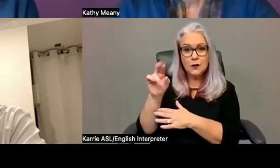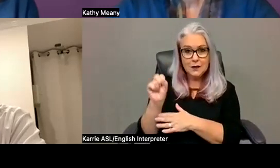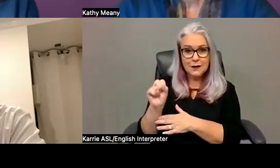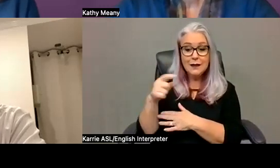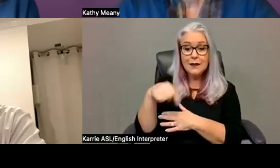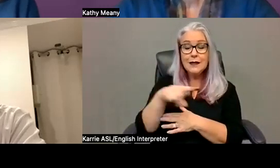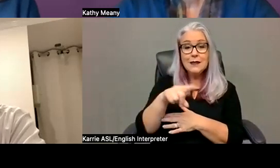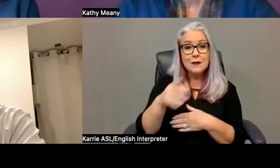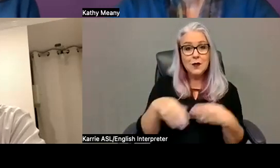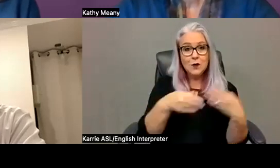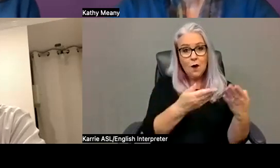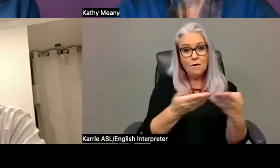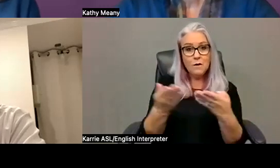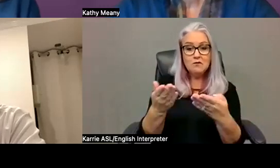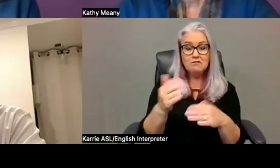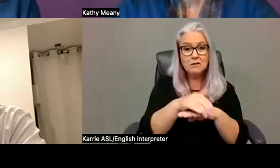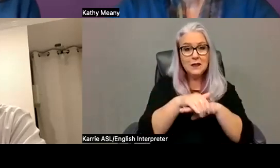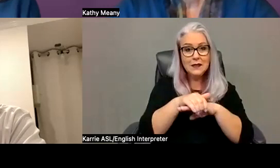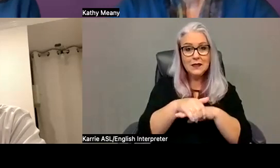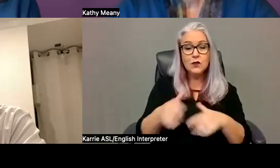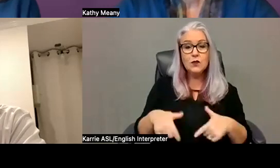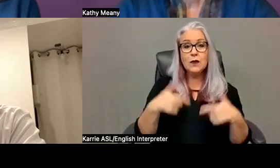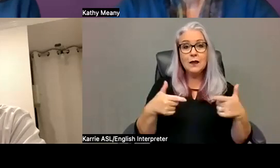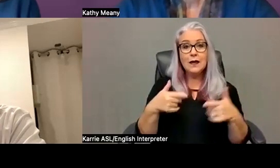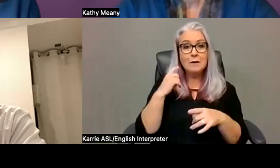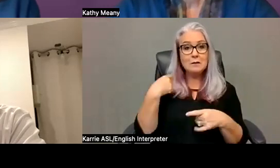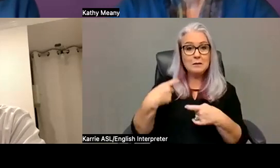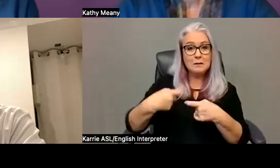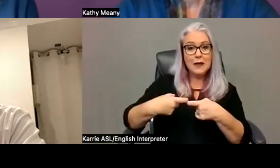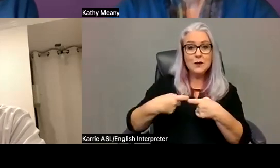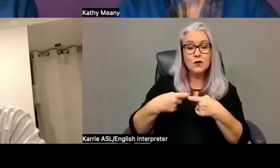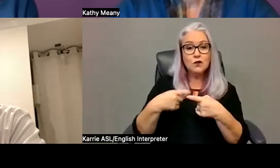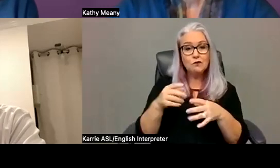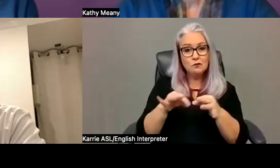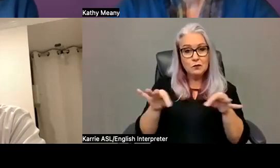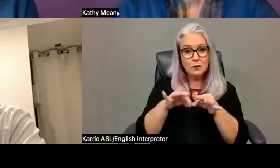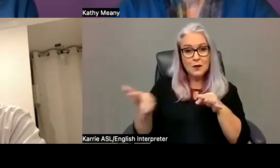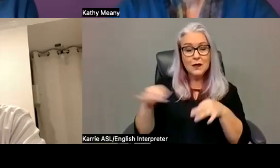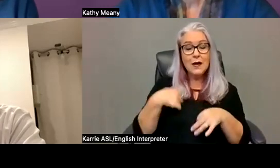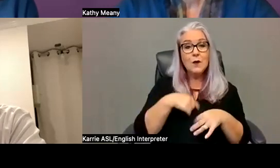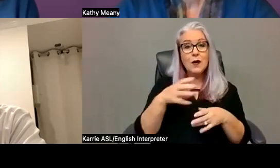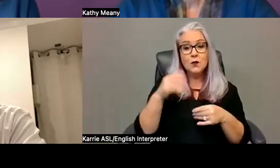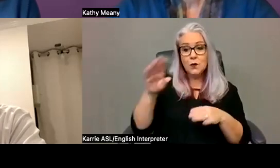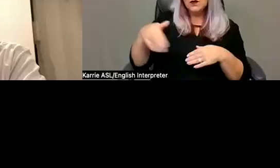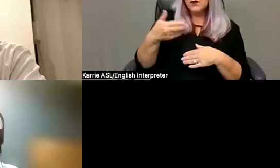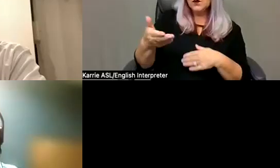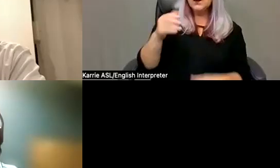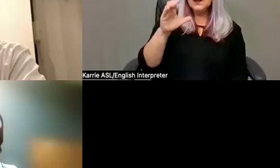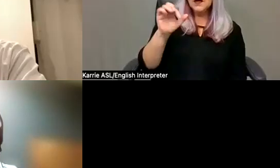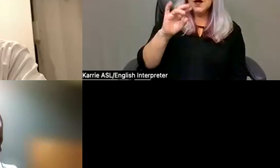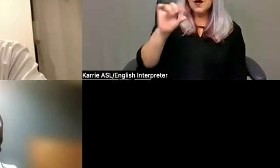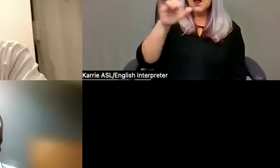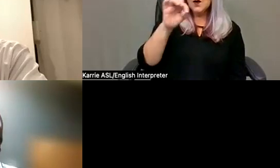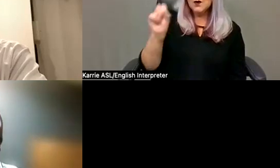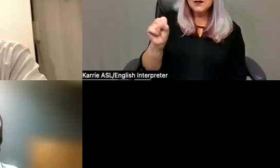offered in English with a live Spanish translation. I'd like to introduce our translator, Carlos Diaz de